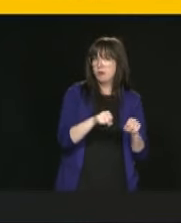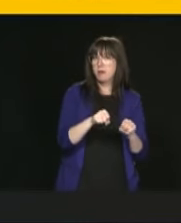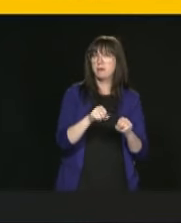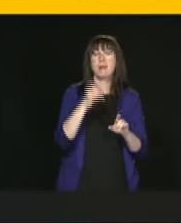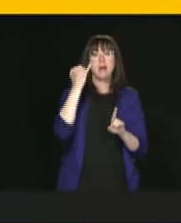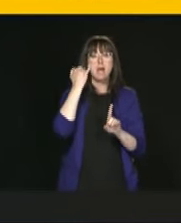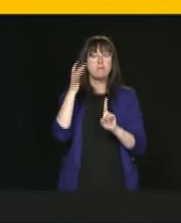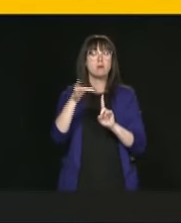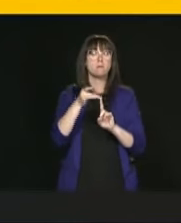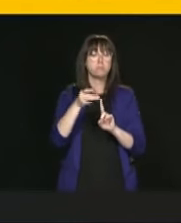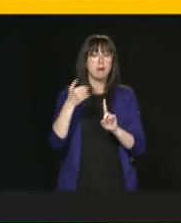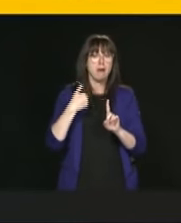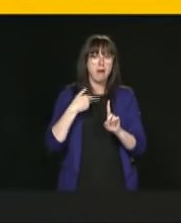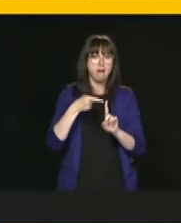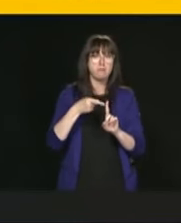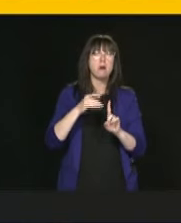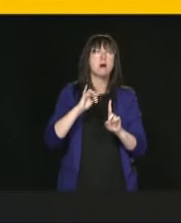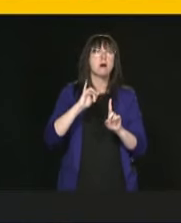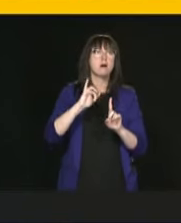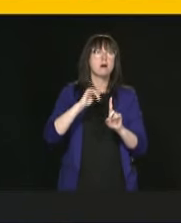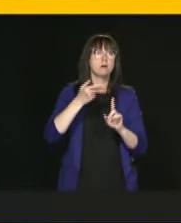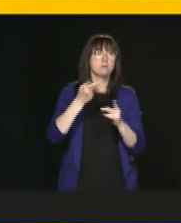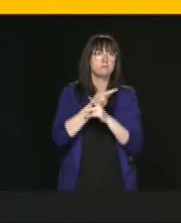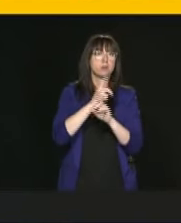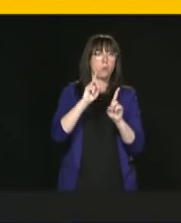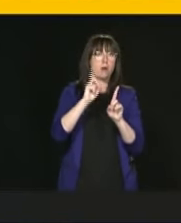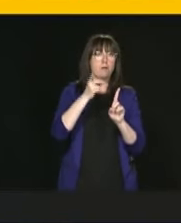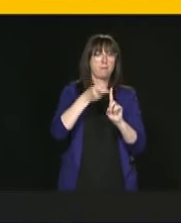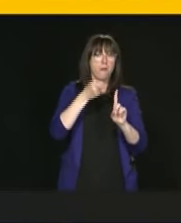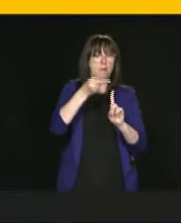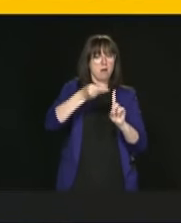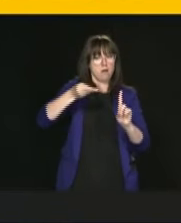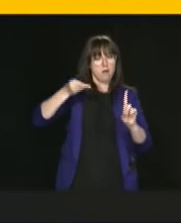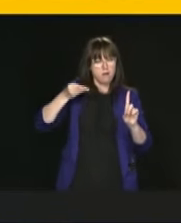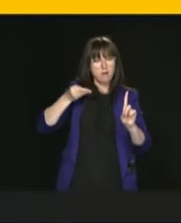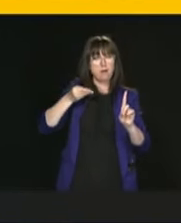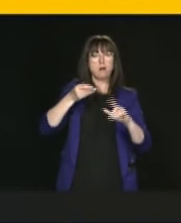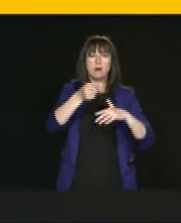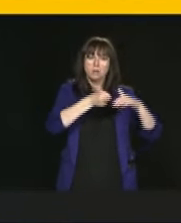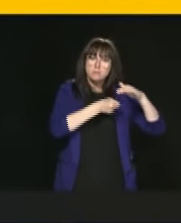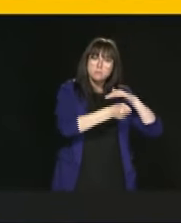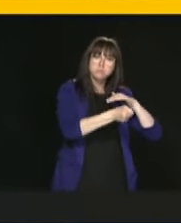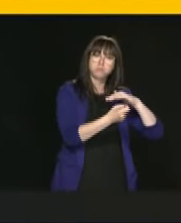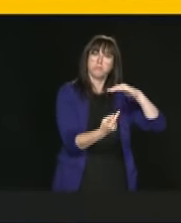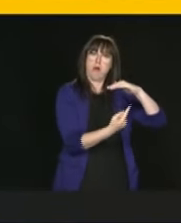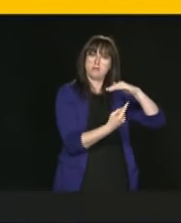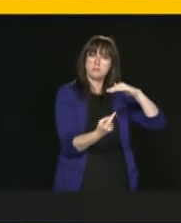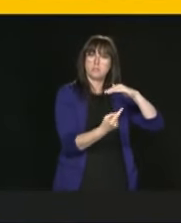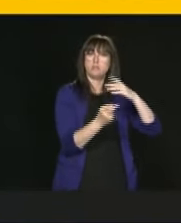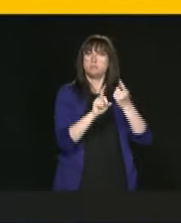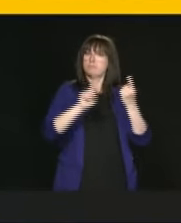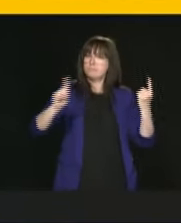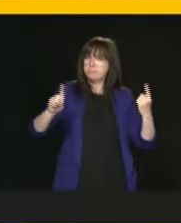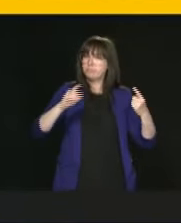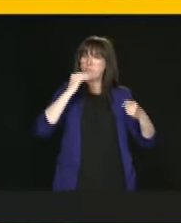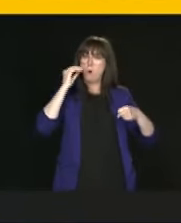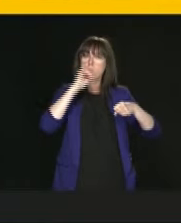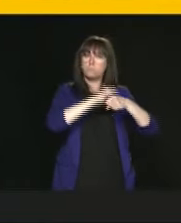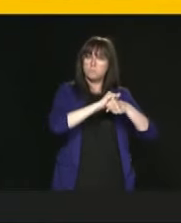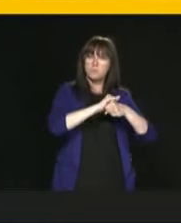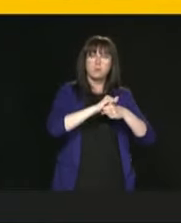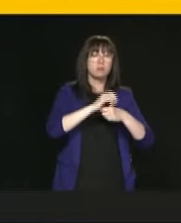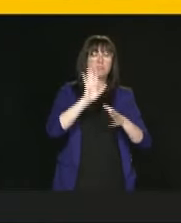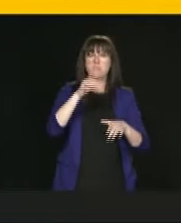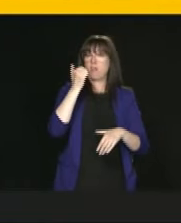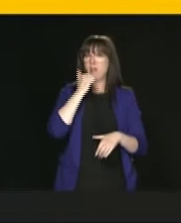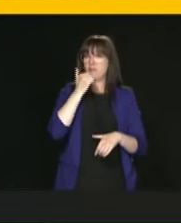et cetera, and making sure there's capacity. So all this is being evaluated by the jurisdiction every day. They may or may